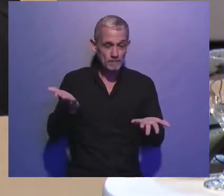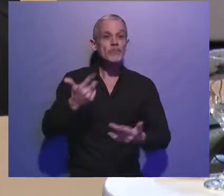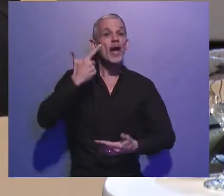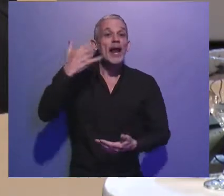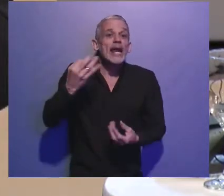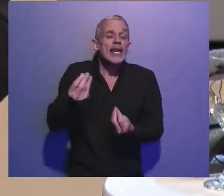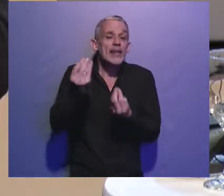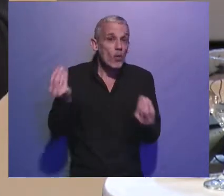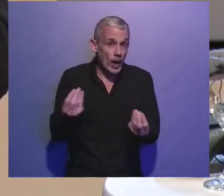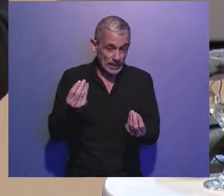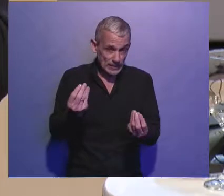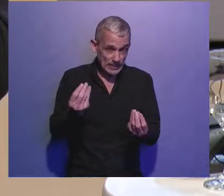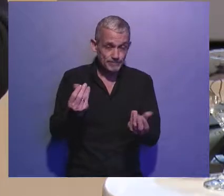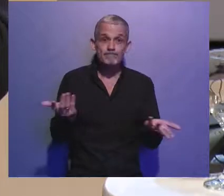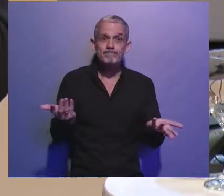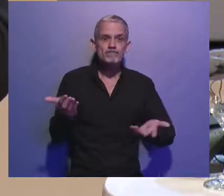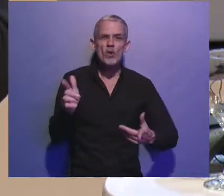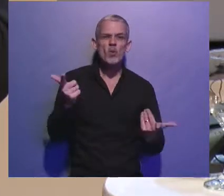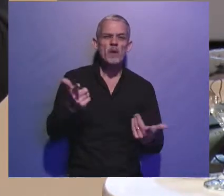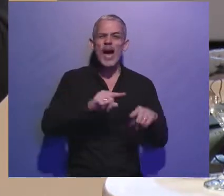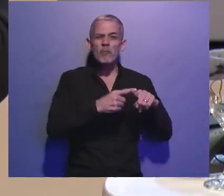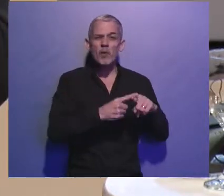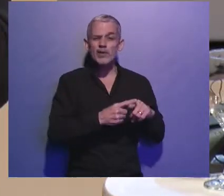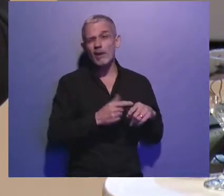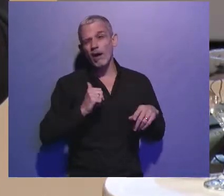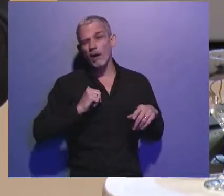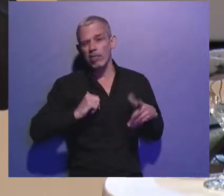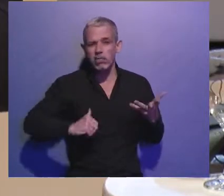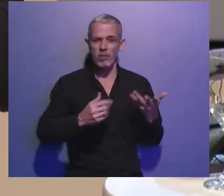no political will to implement this